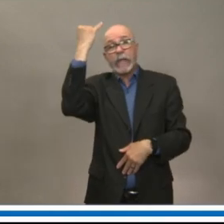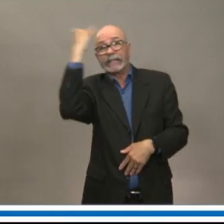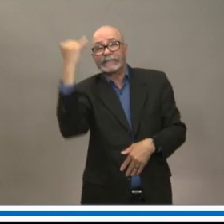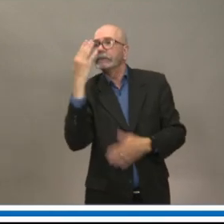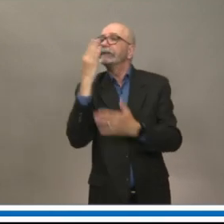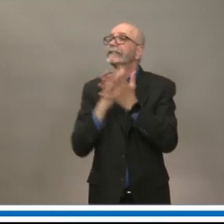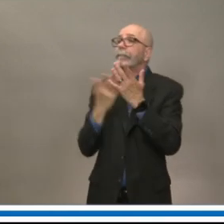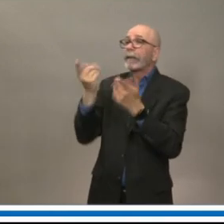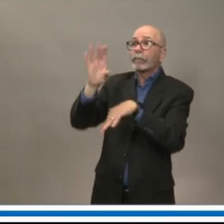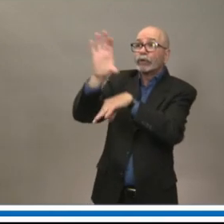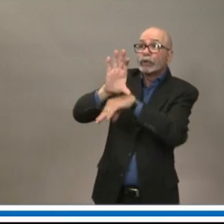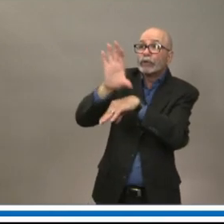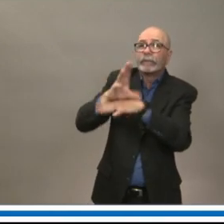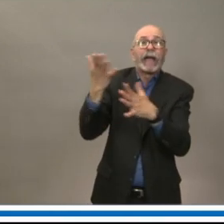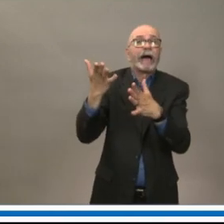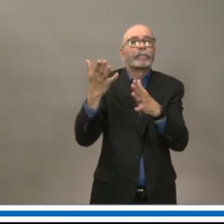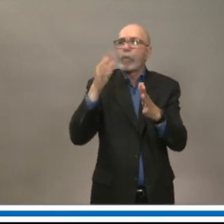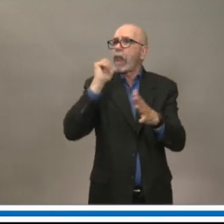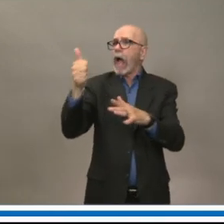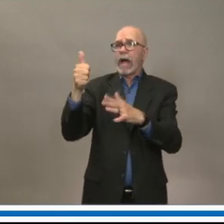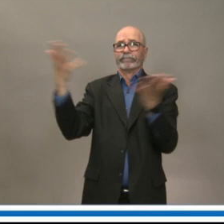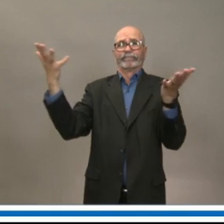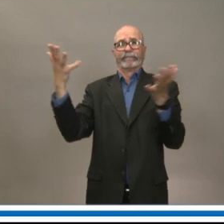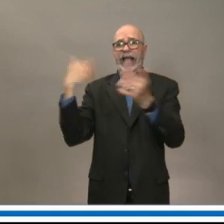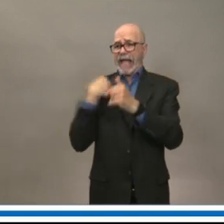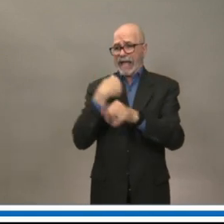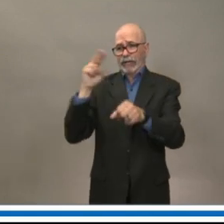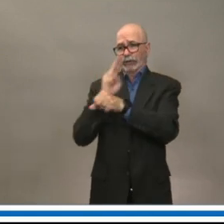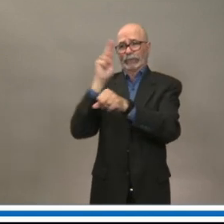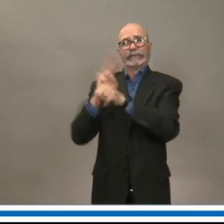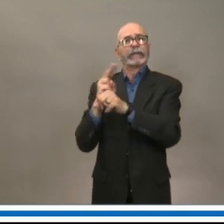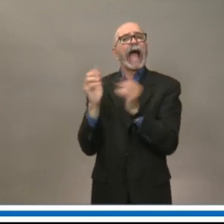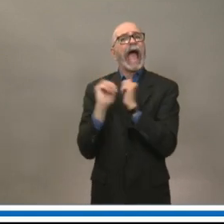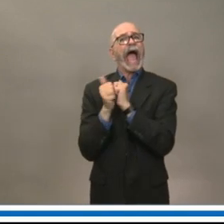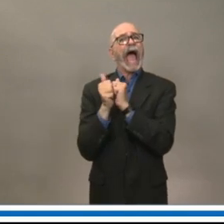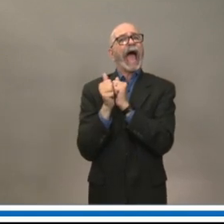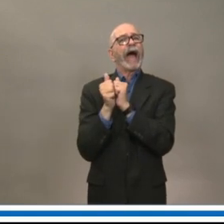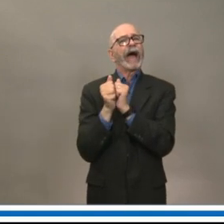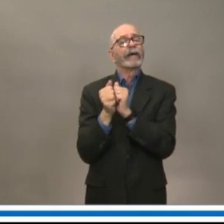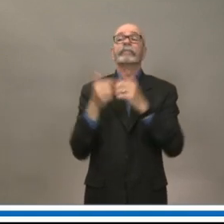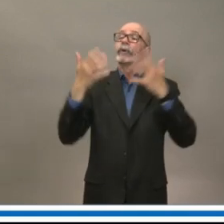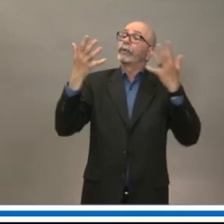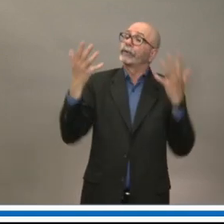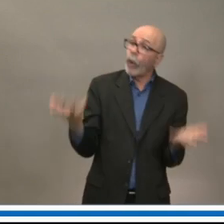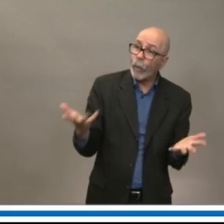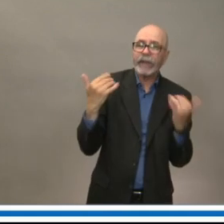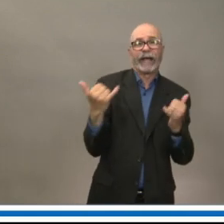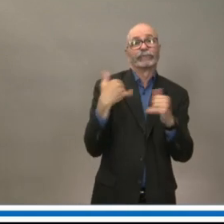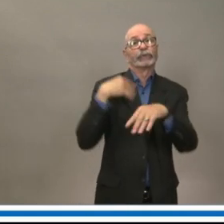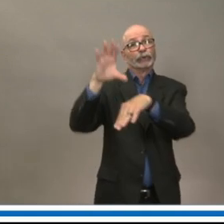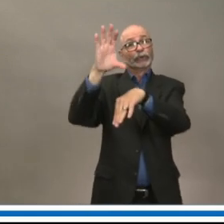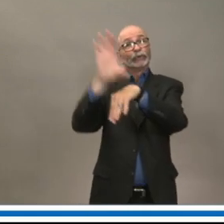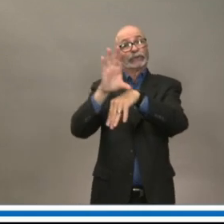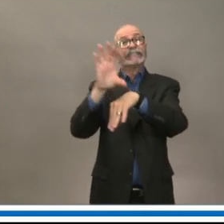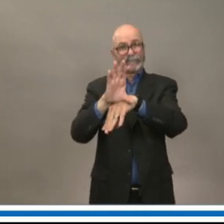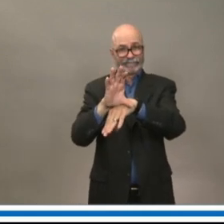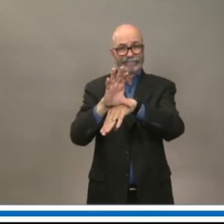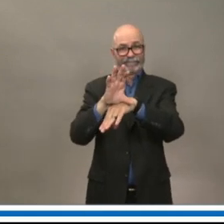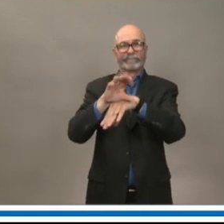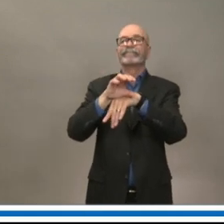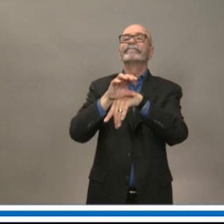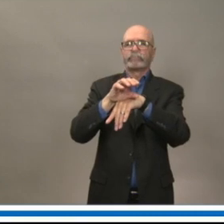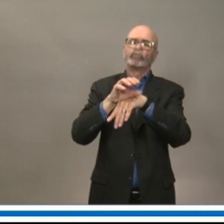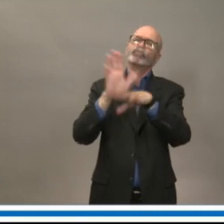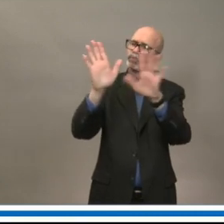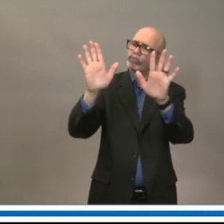that. So we're going to ask churches and other faith groups to continue to do that, and going forward, drive-in church services